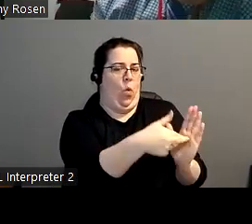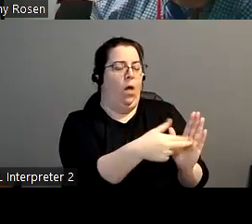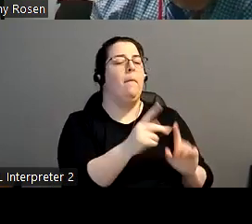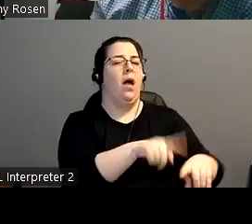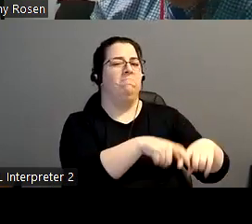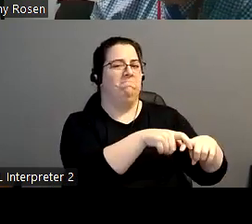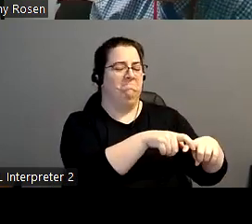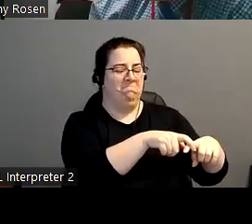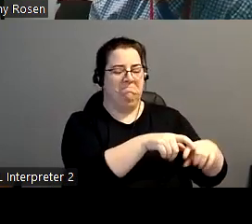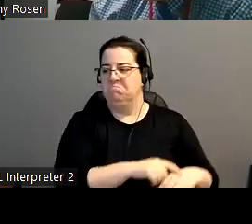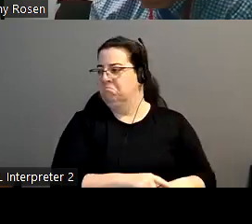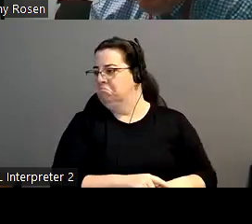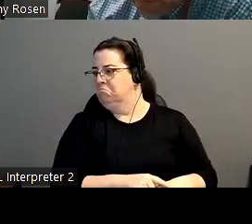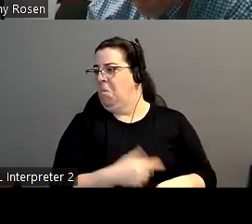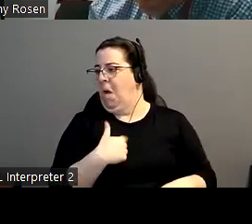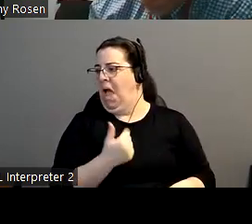few minutes, I do,